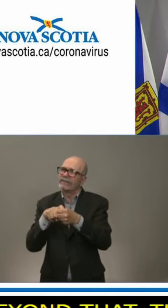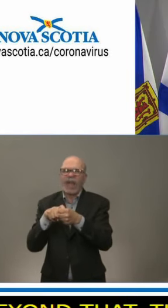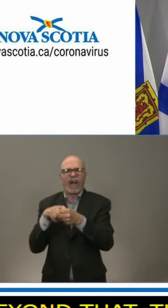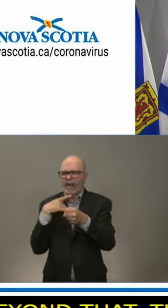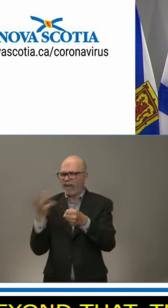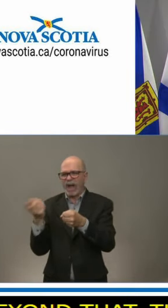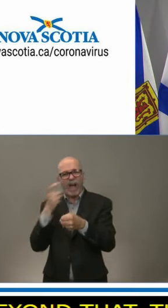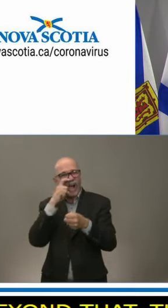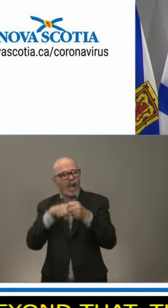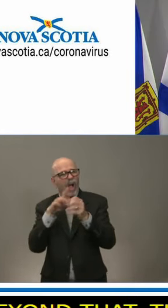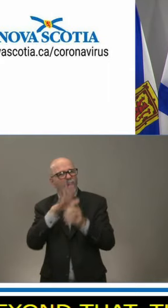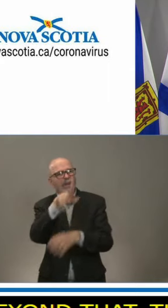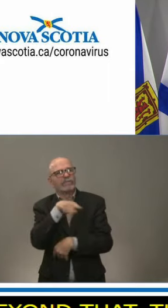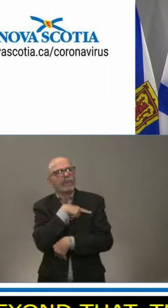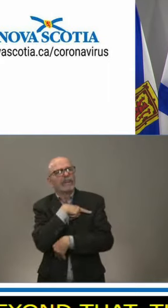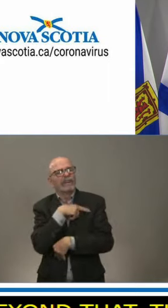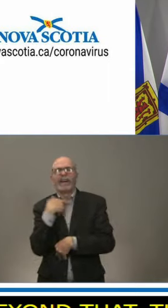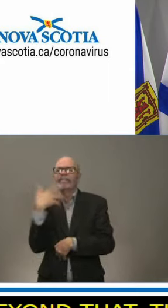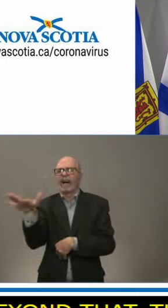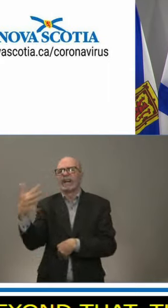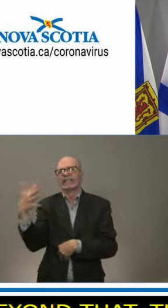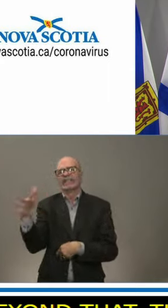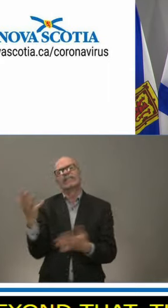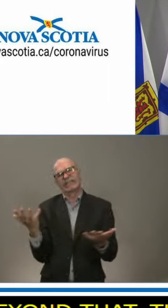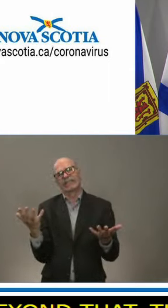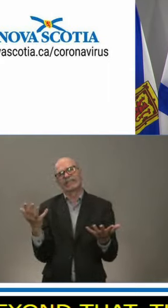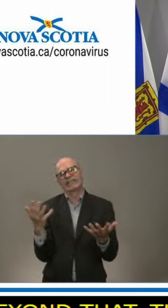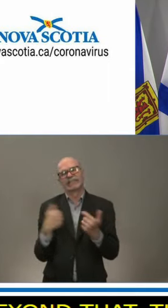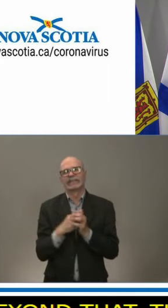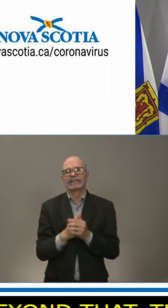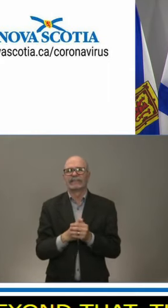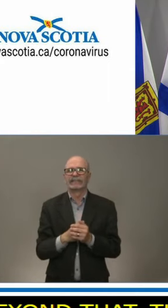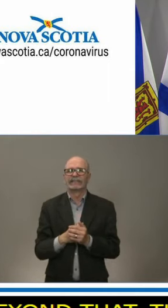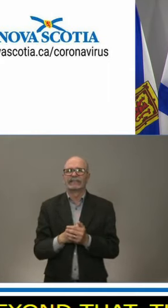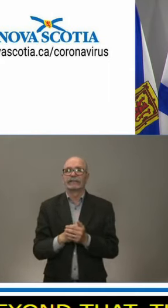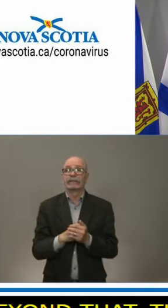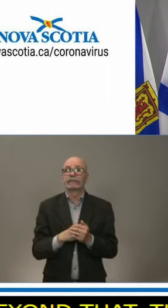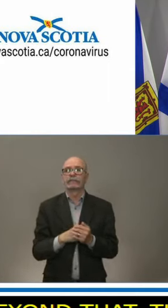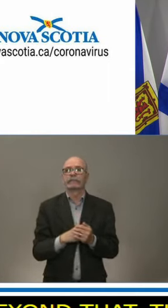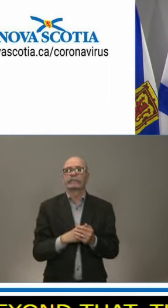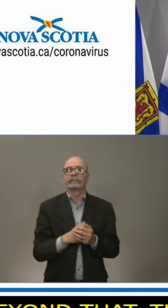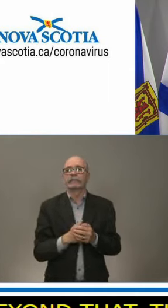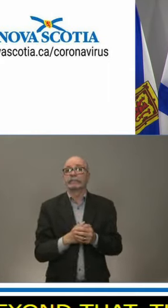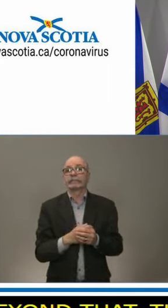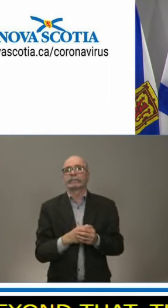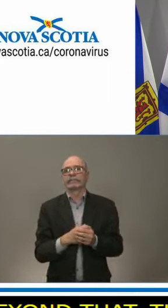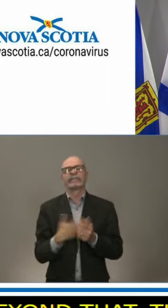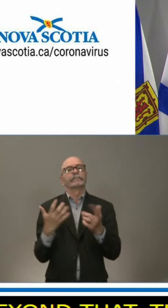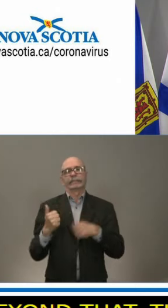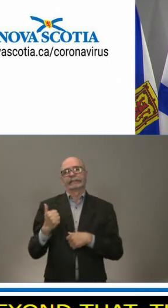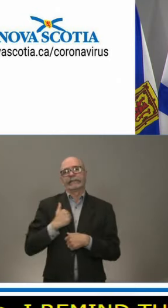on mute. We're hearing some chatter on the line. Next, we'll go to the Canadian Press. Keith Doucette.